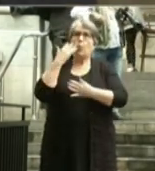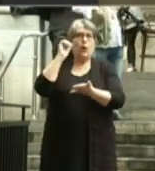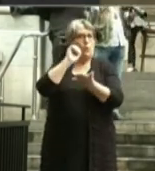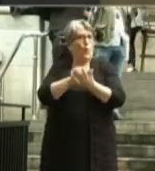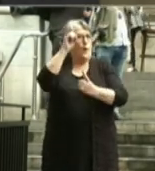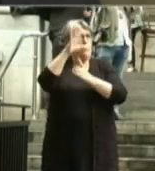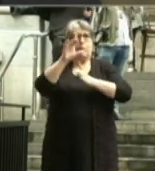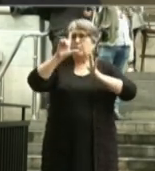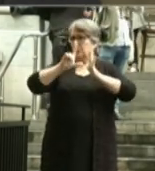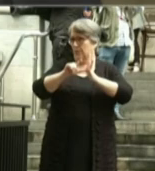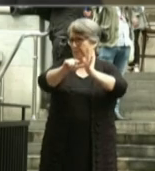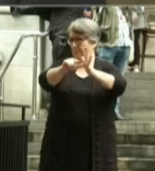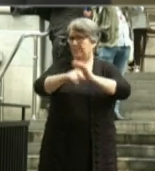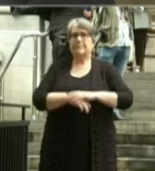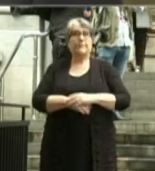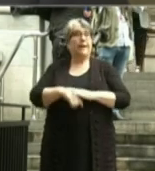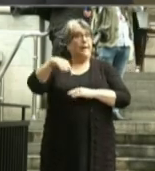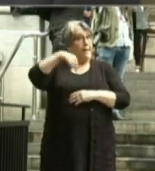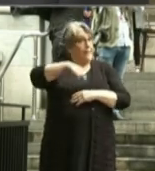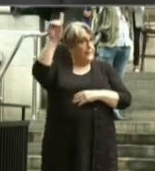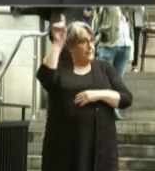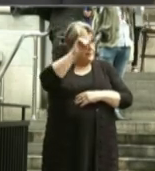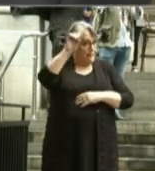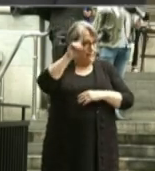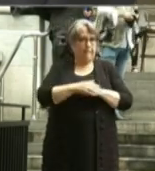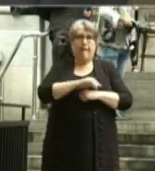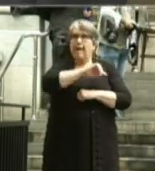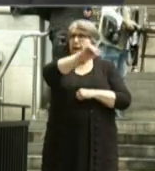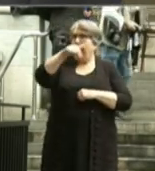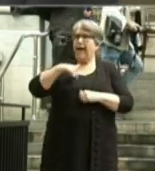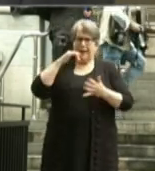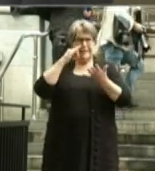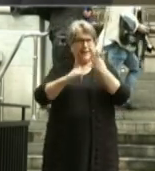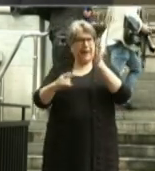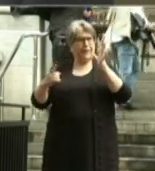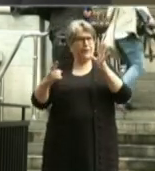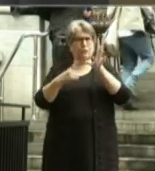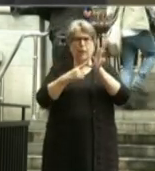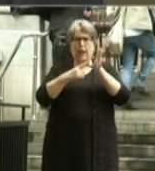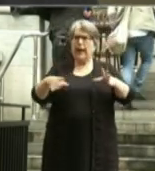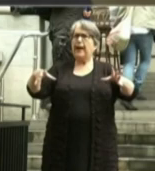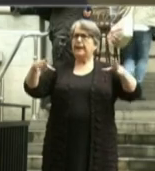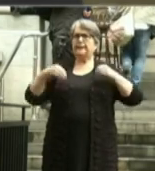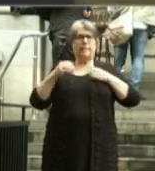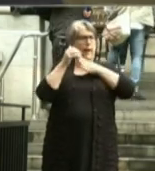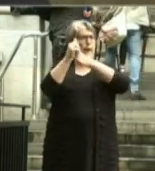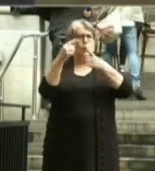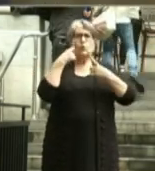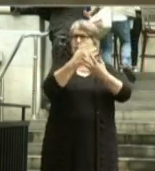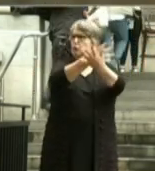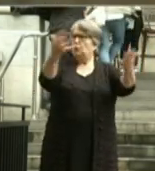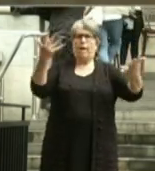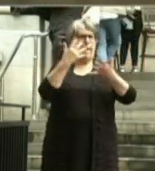important moments. And today, again, our state assumes a position of leadership